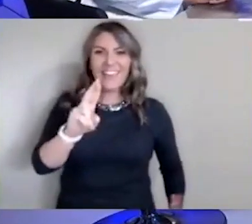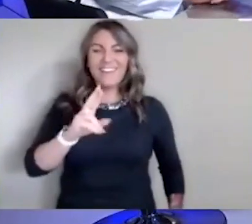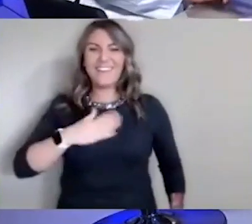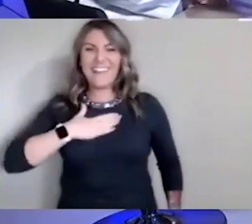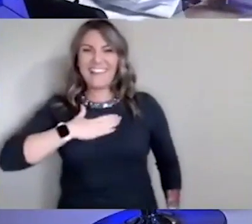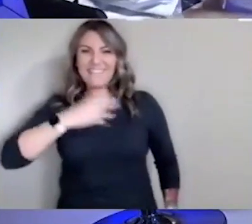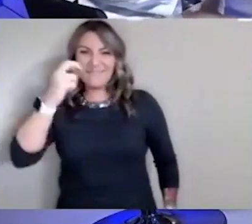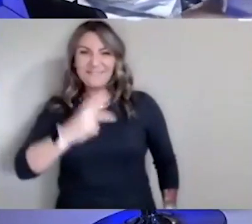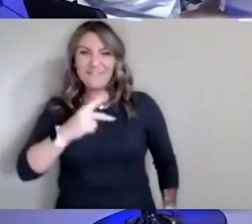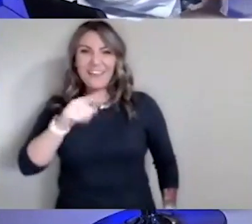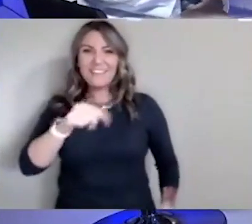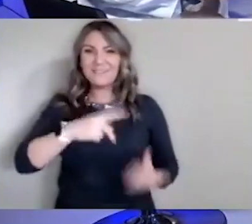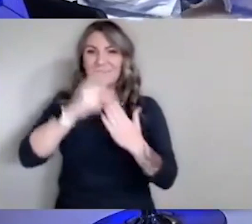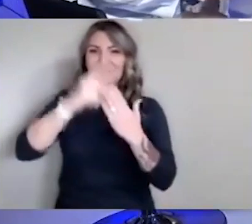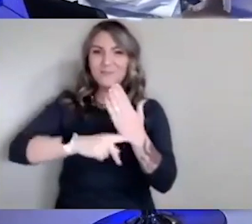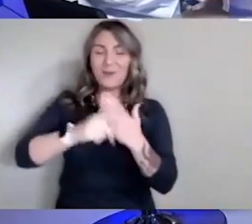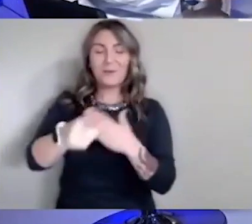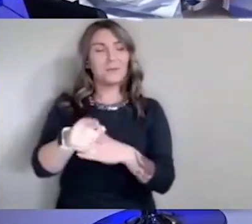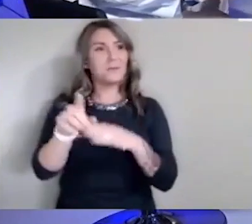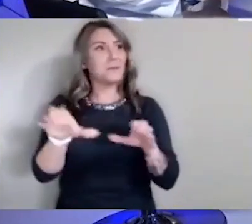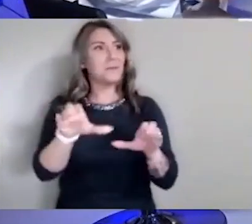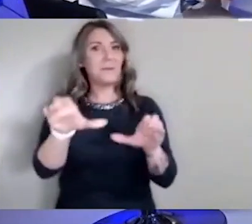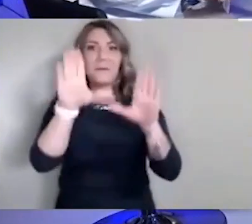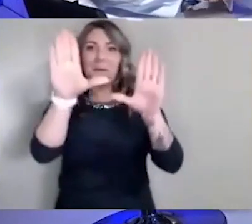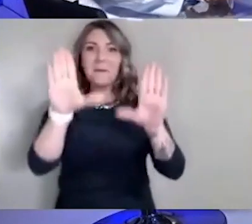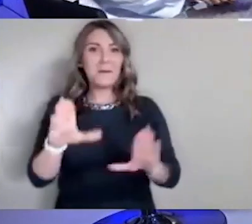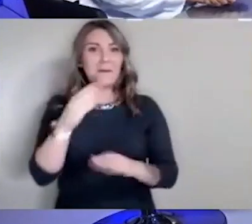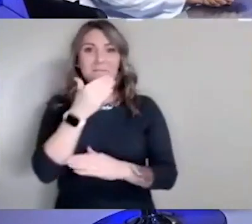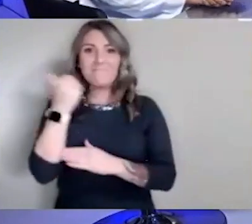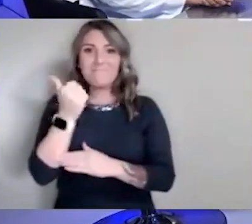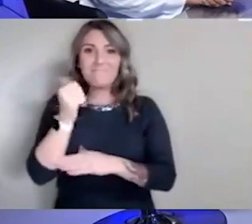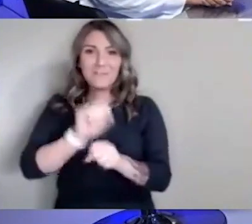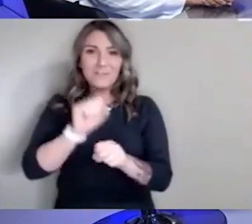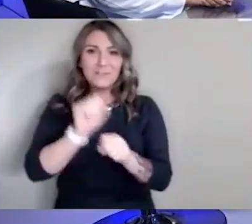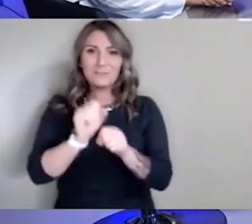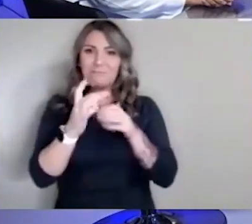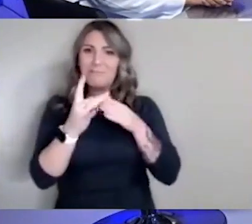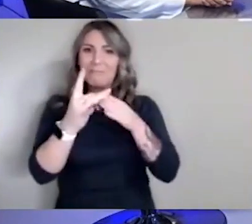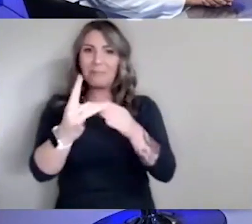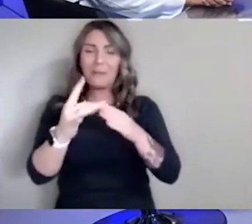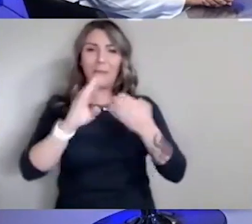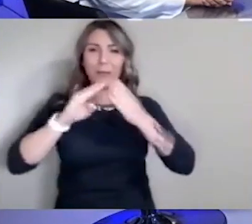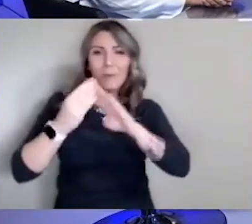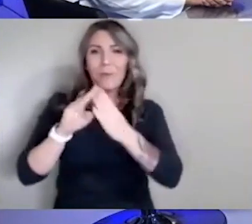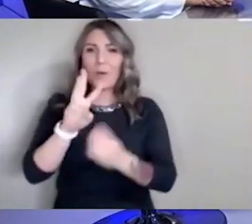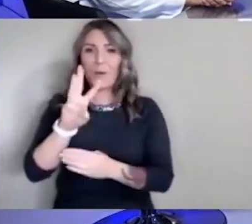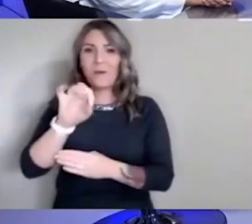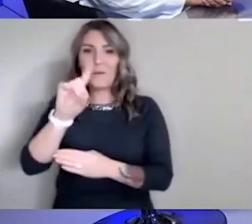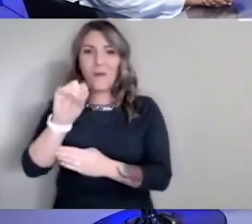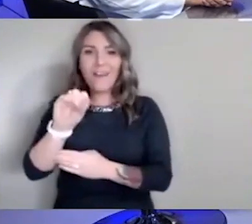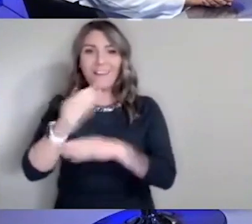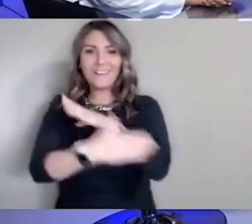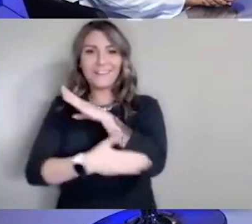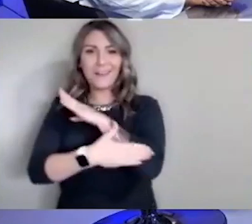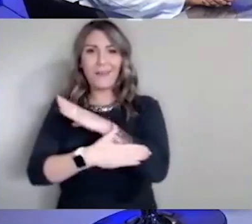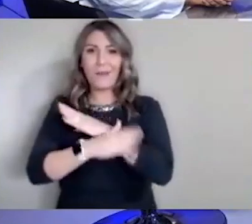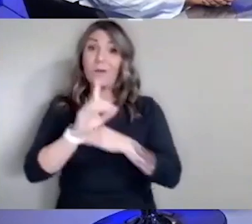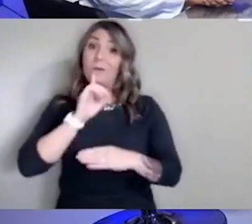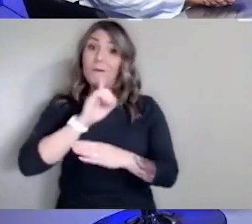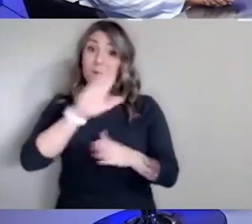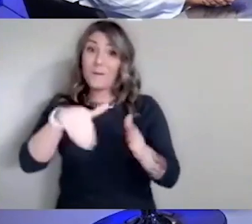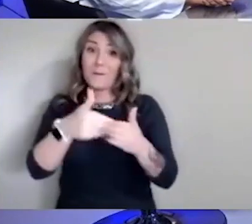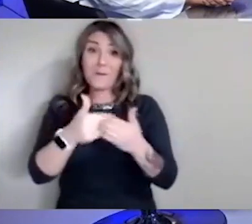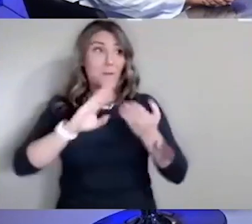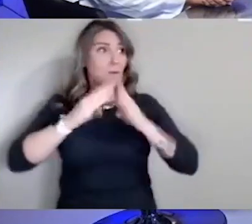our program. You have just done the best job, I think, as leading our community, leading Wyandotte County, and really our whole community at large. I think you've been one of the